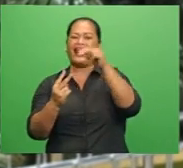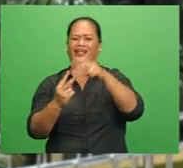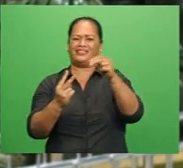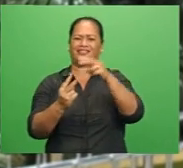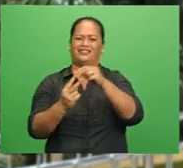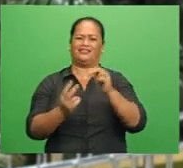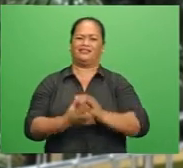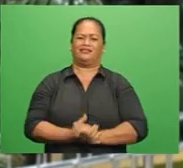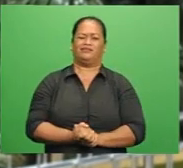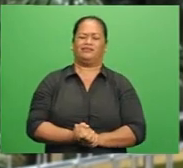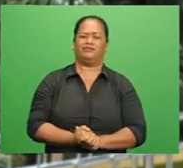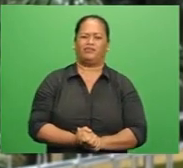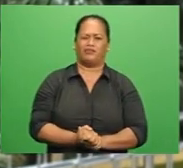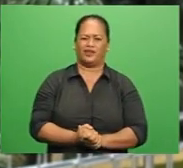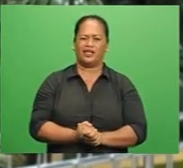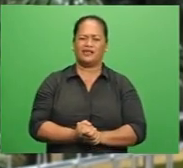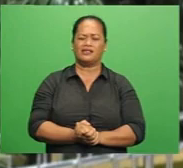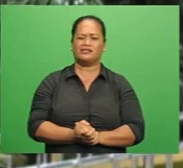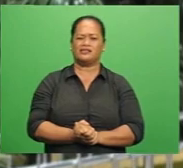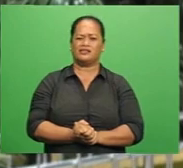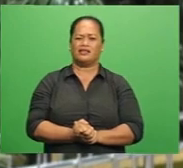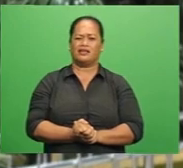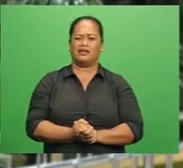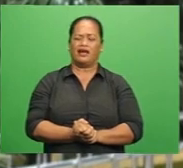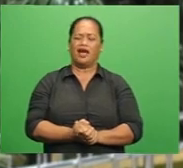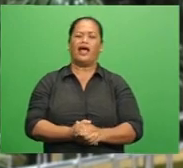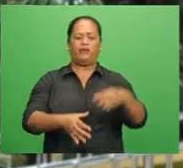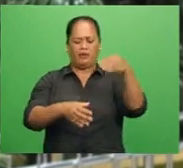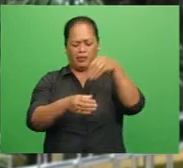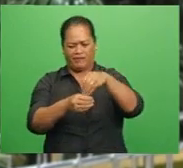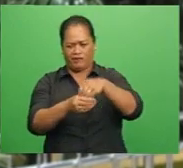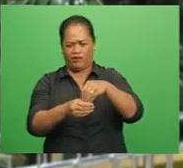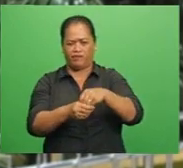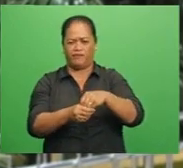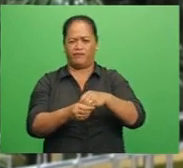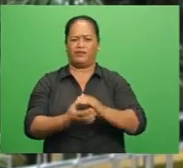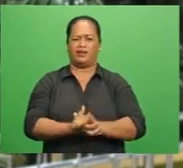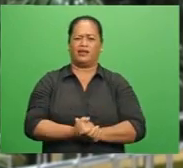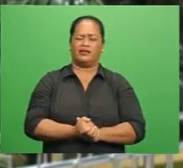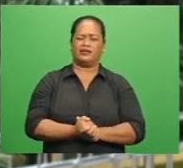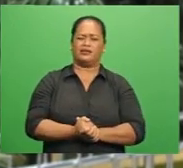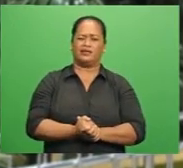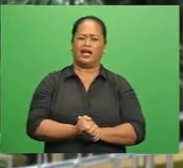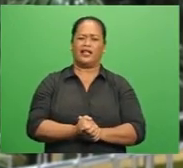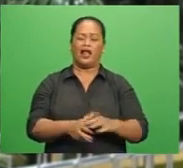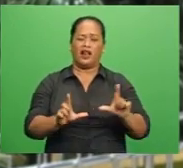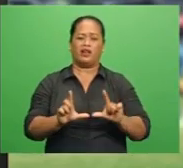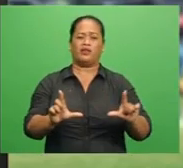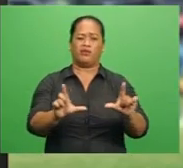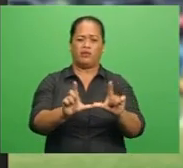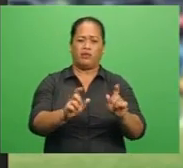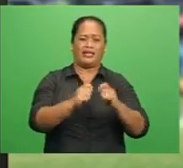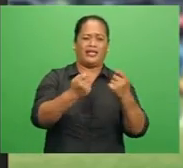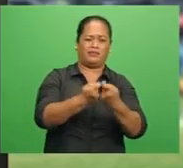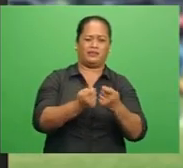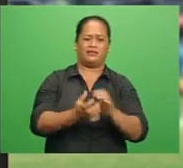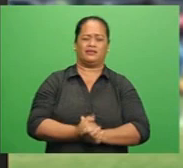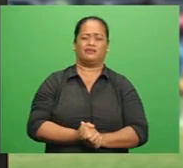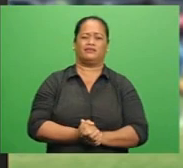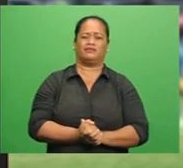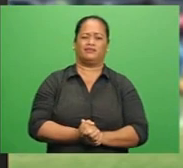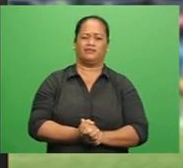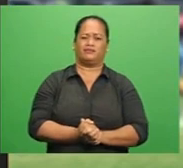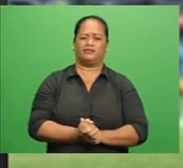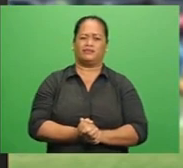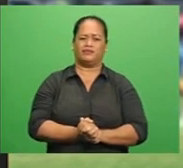our girls into 2 to 3 teams and be involved in that local series. Cricket Fiji